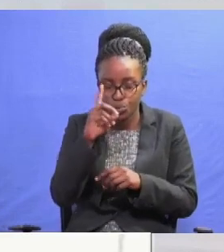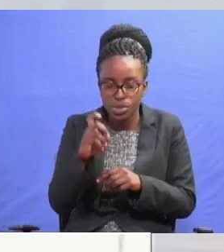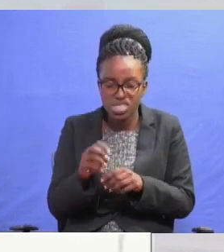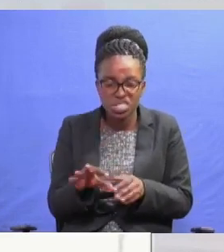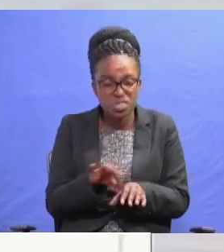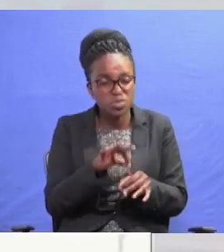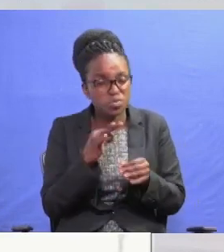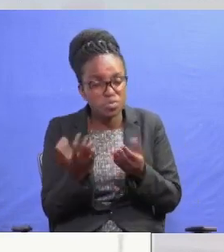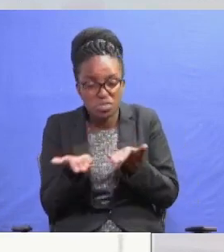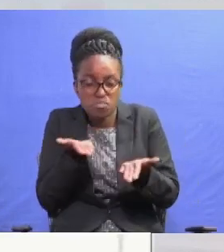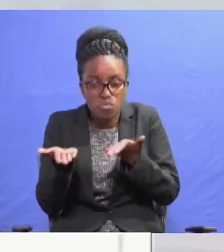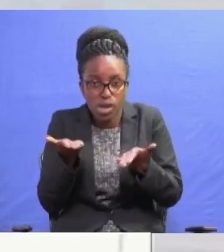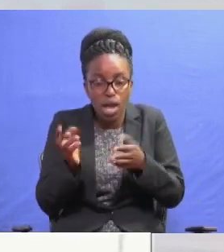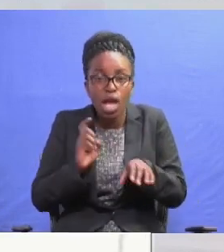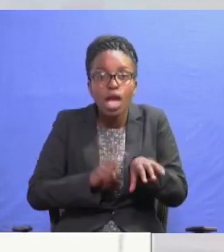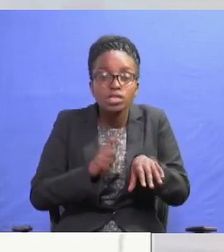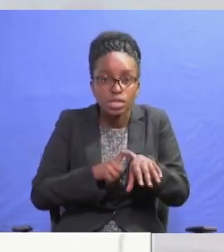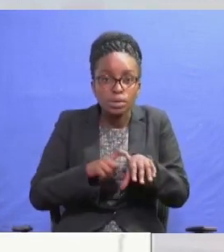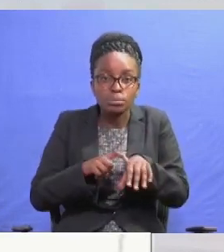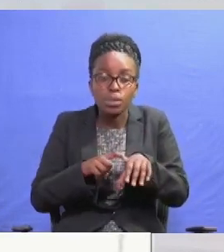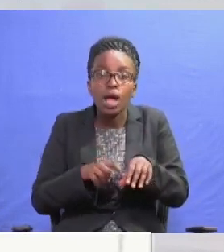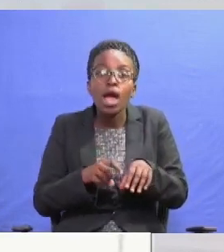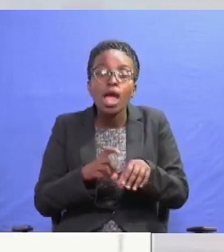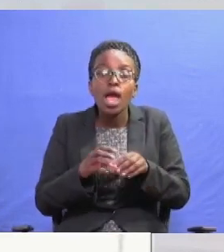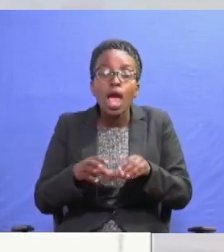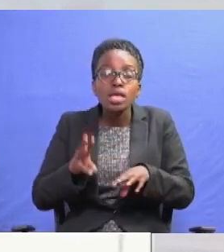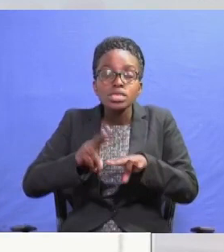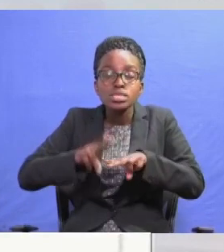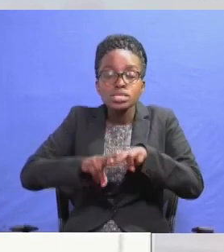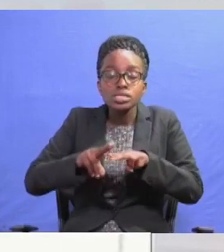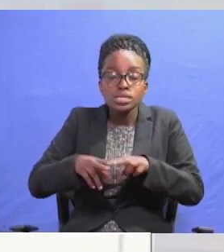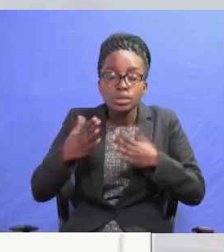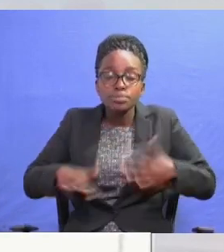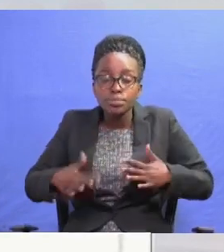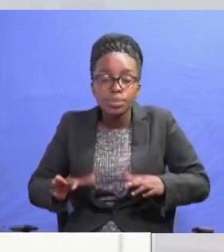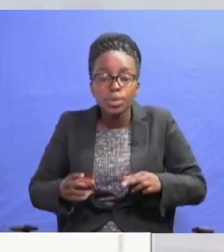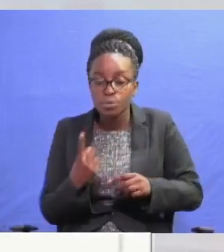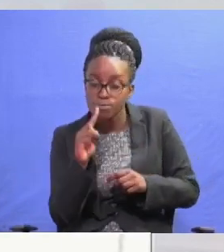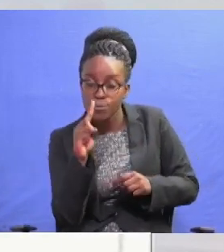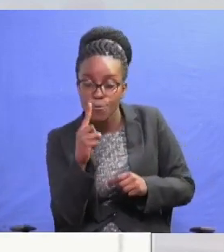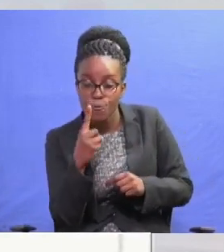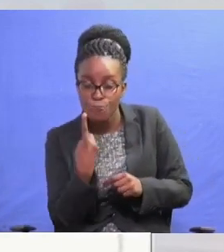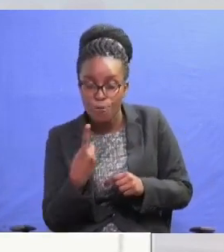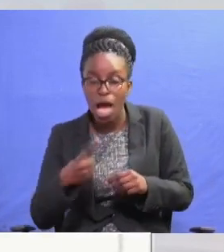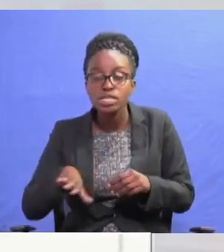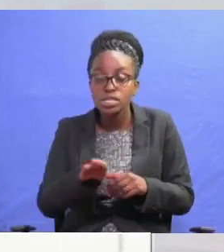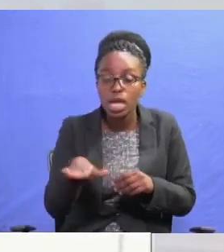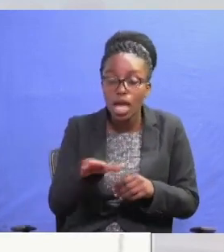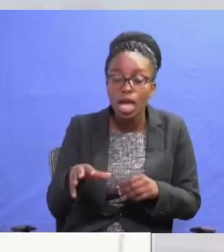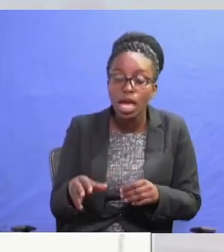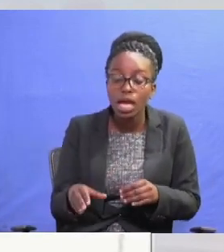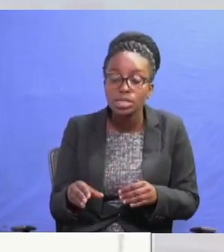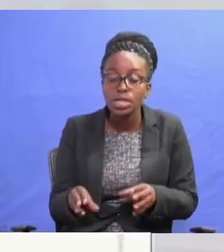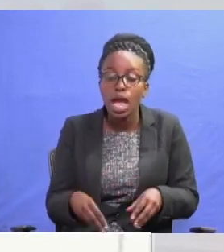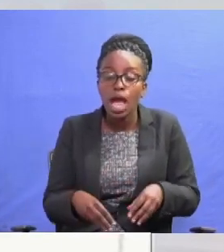call mapping out the area, so that before you settle people, you must first of all map out the area to assess whether it is